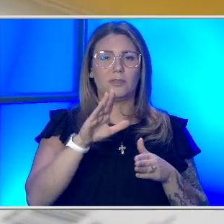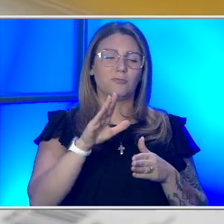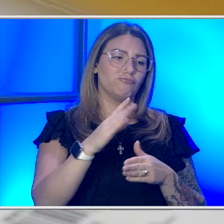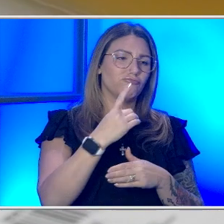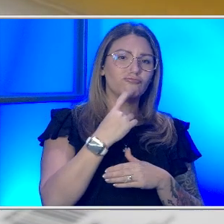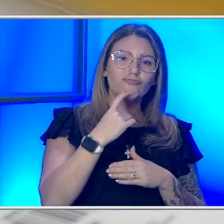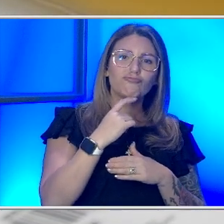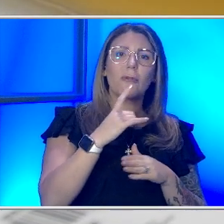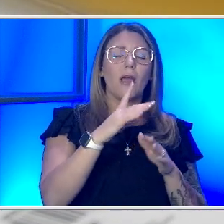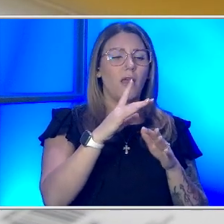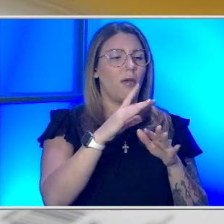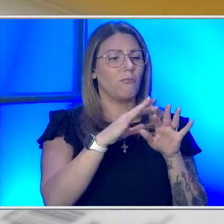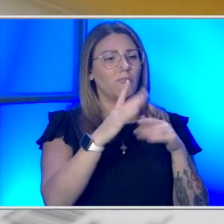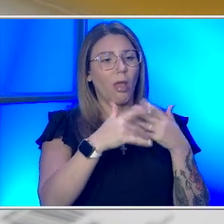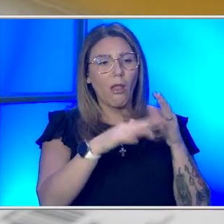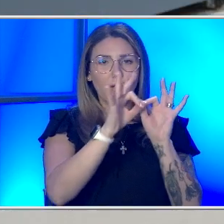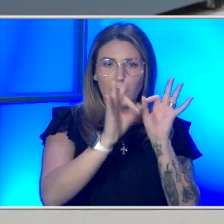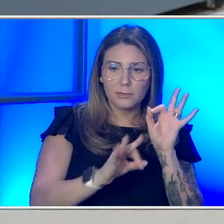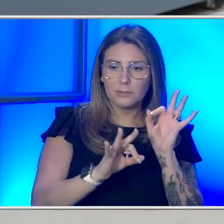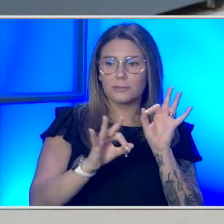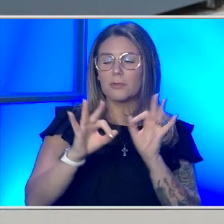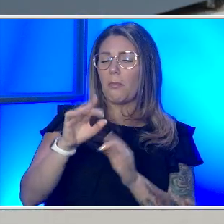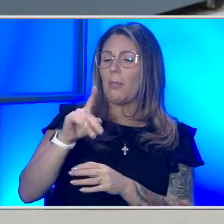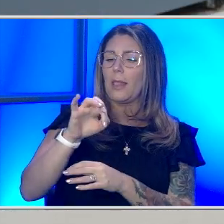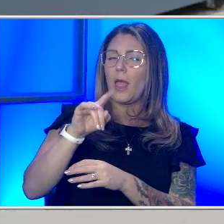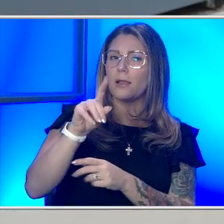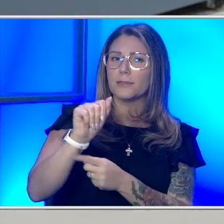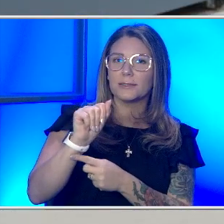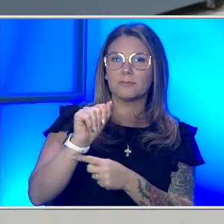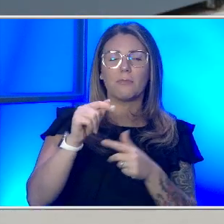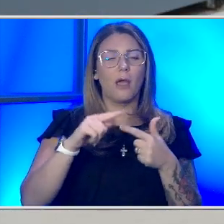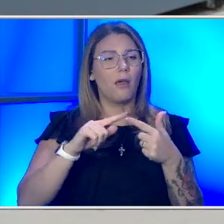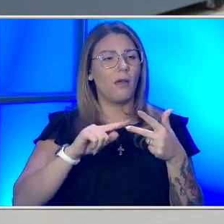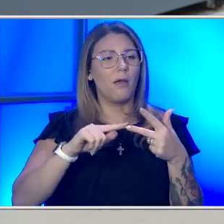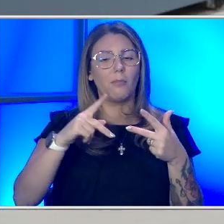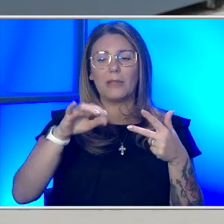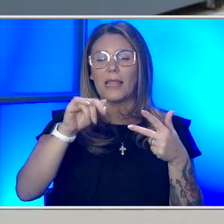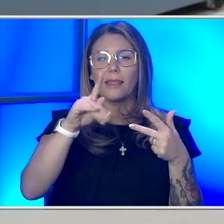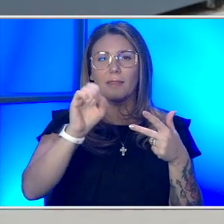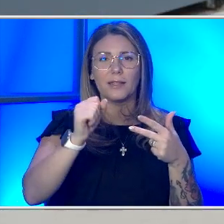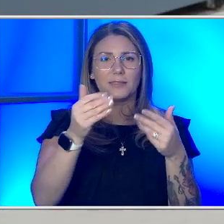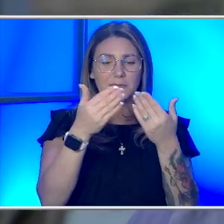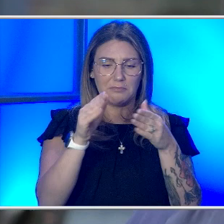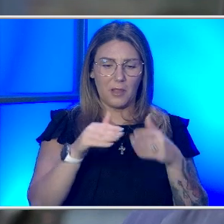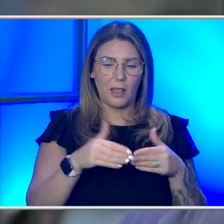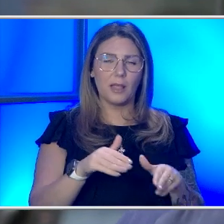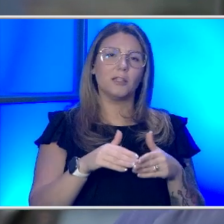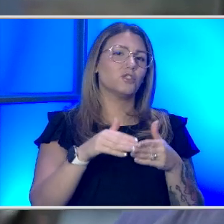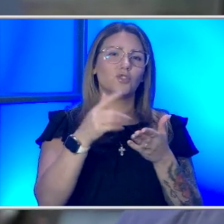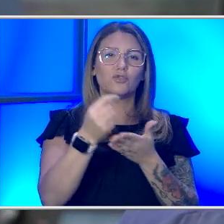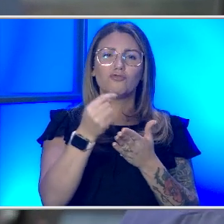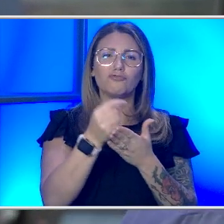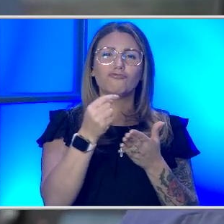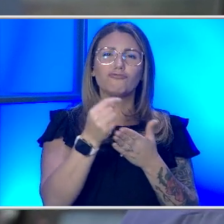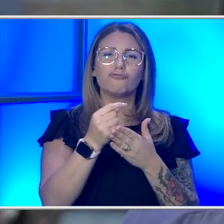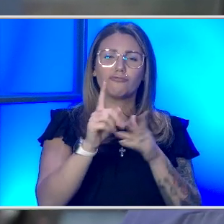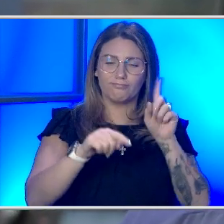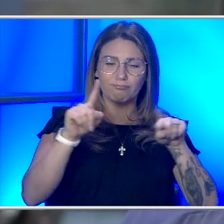plasma, and platelets. We split those units up. They're used to treat different patients for different